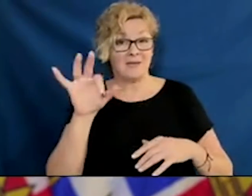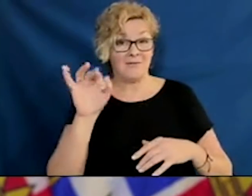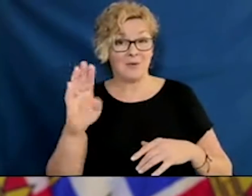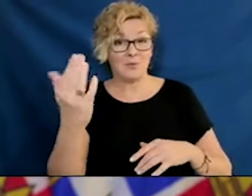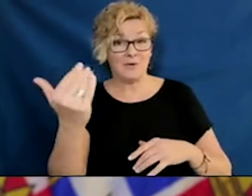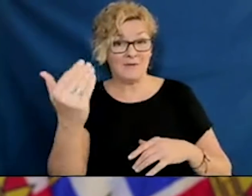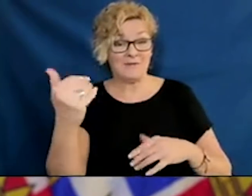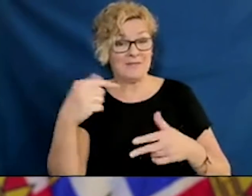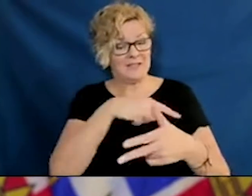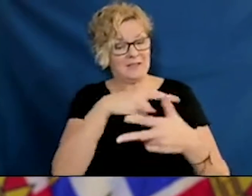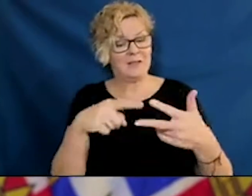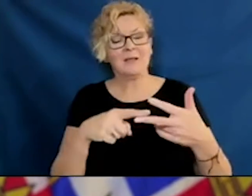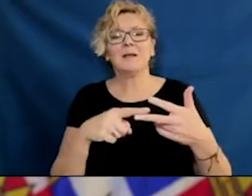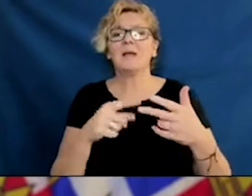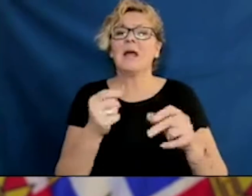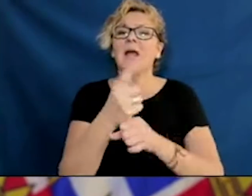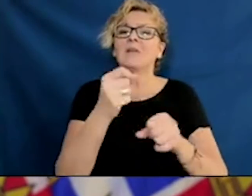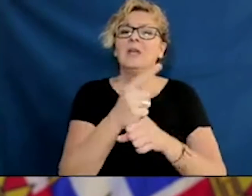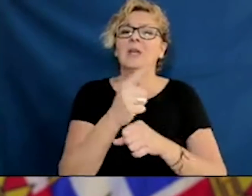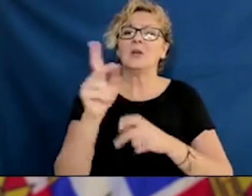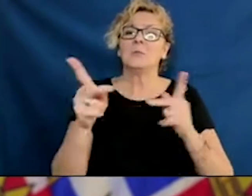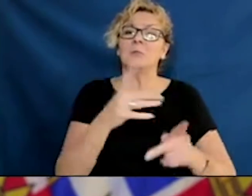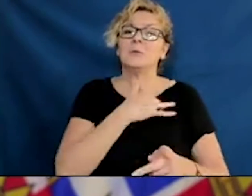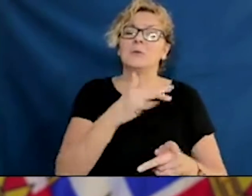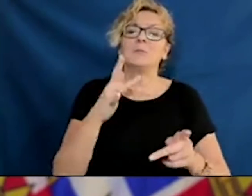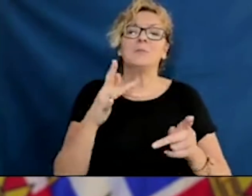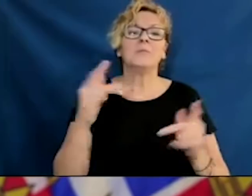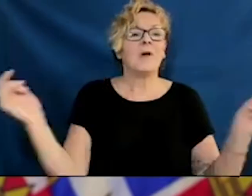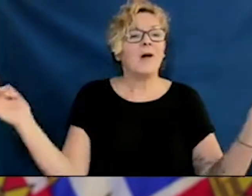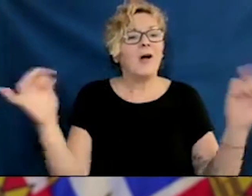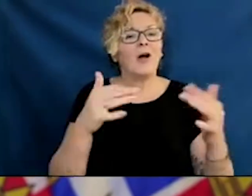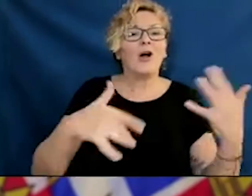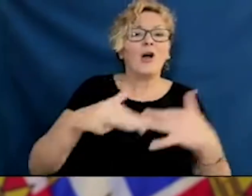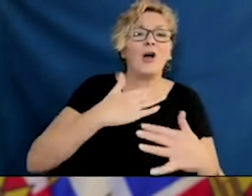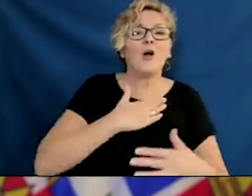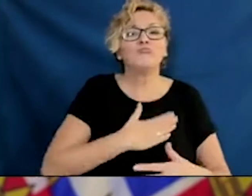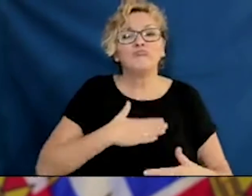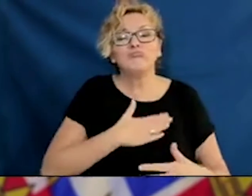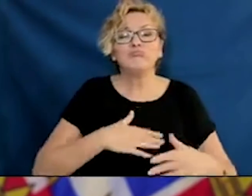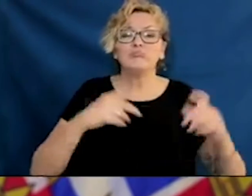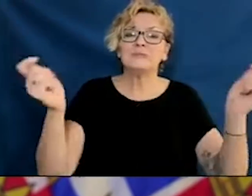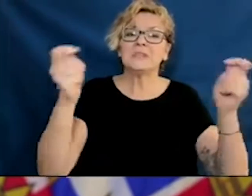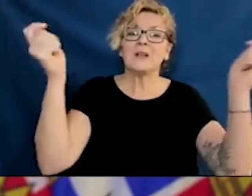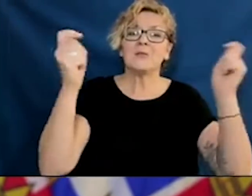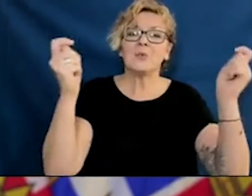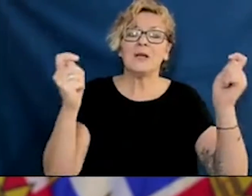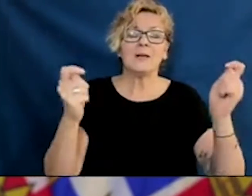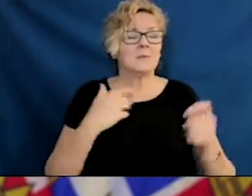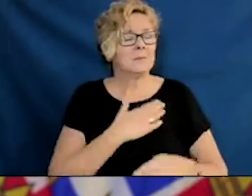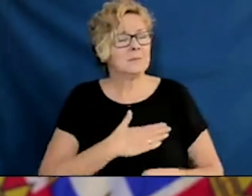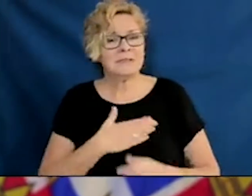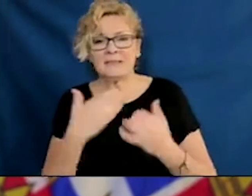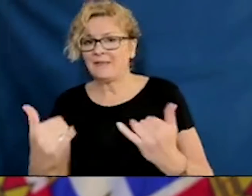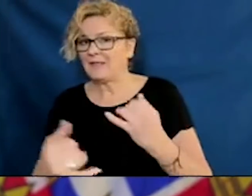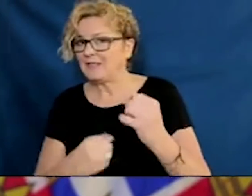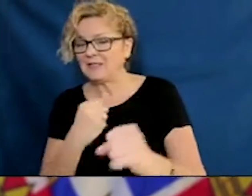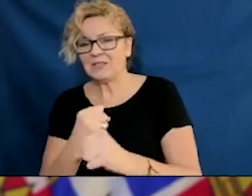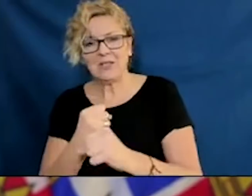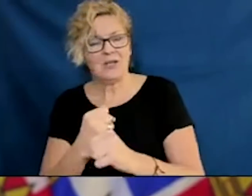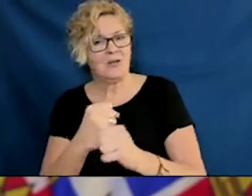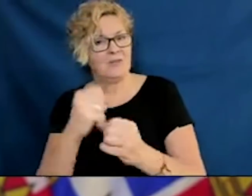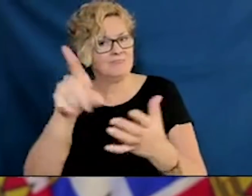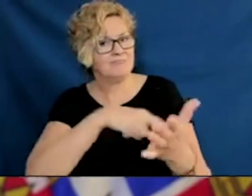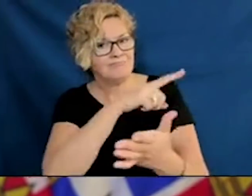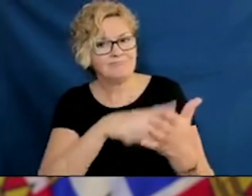elsewhere. Like the December holidays, this year we do need to celebrate safely. We